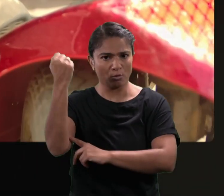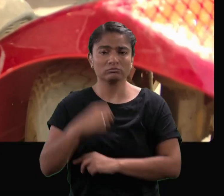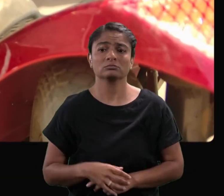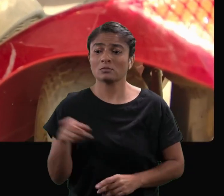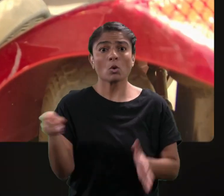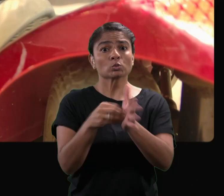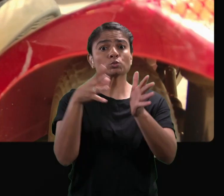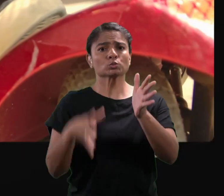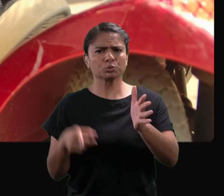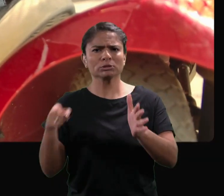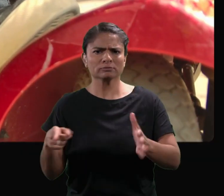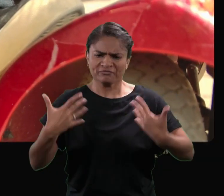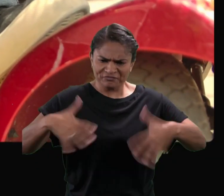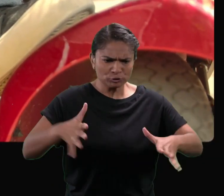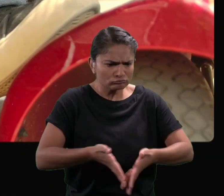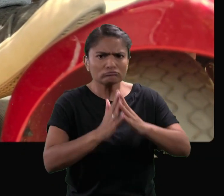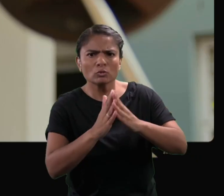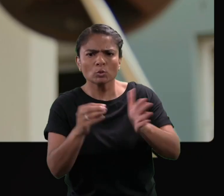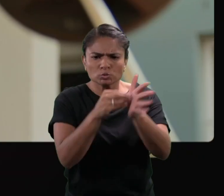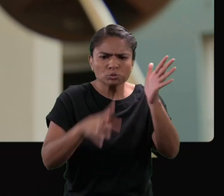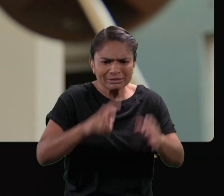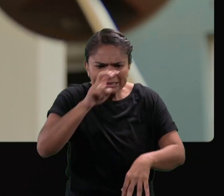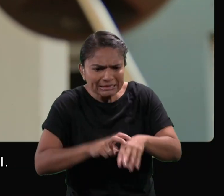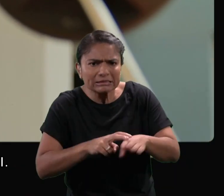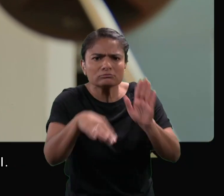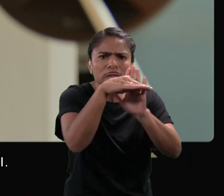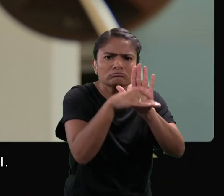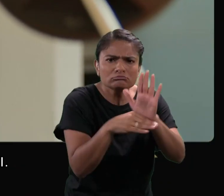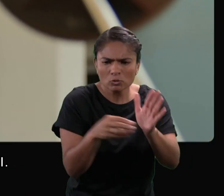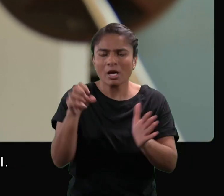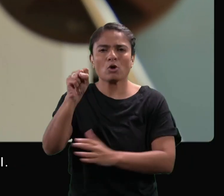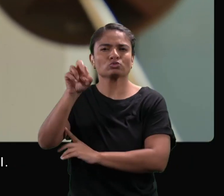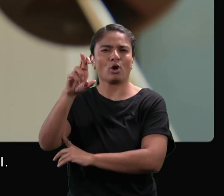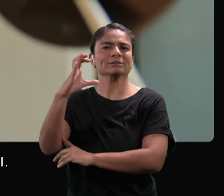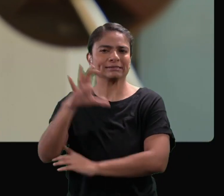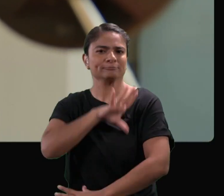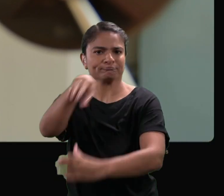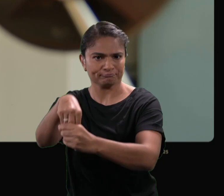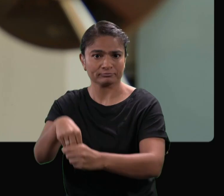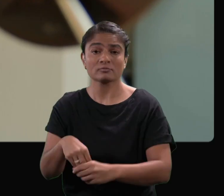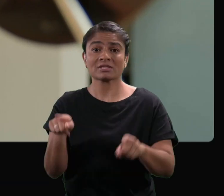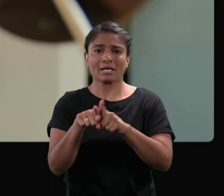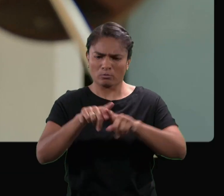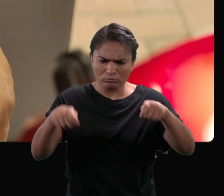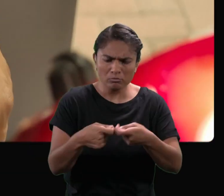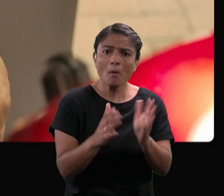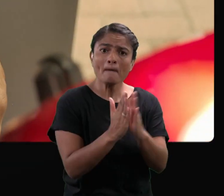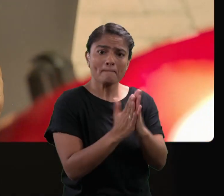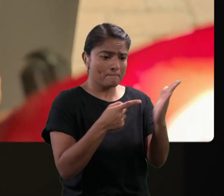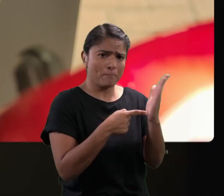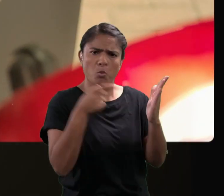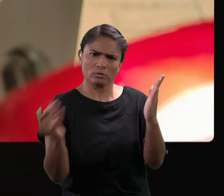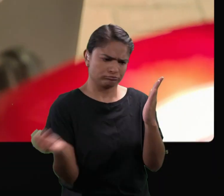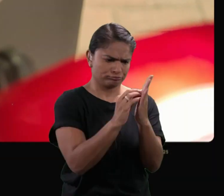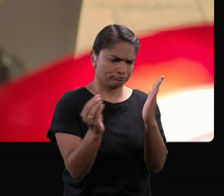Stellenbosch. As a student, he managed the Special Needs Portfolio of the Student Representative Council. He is also a contributor